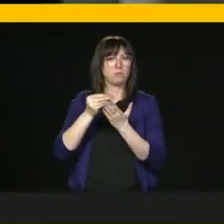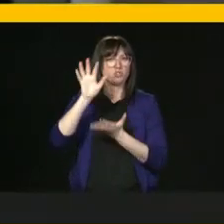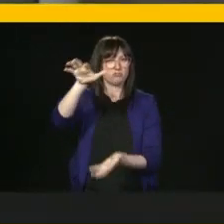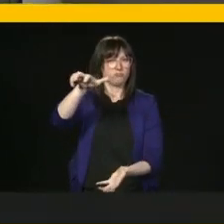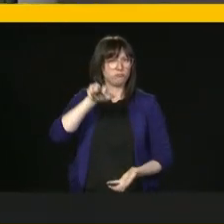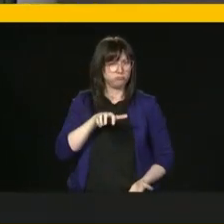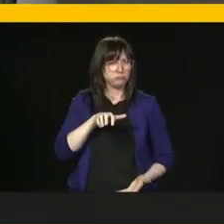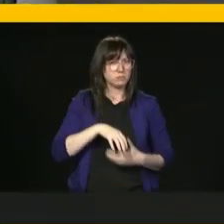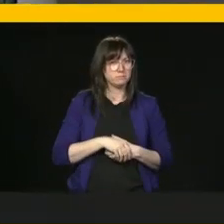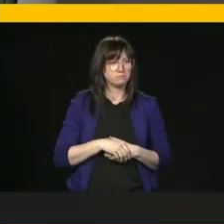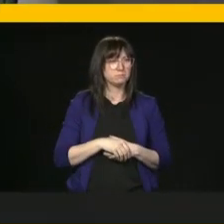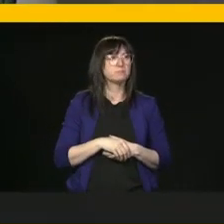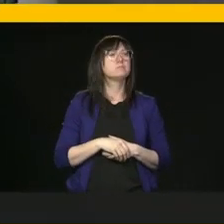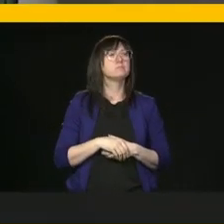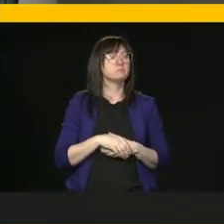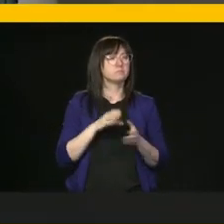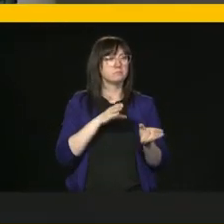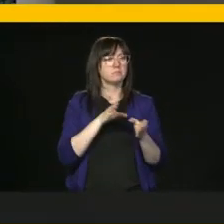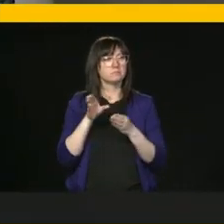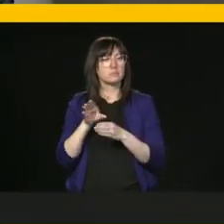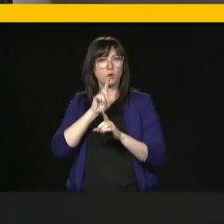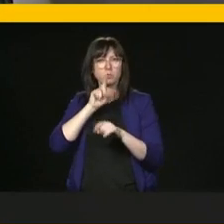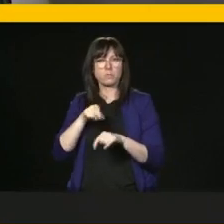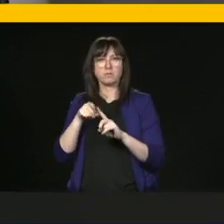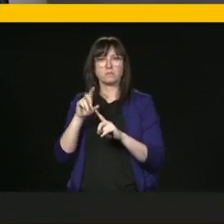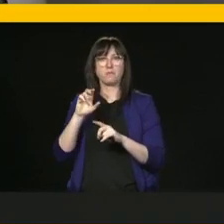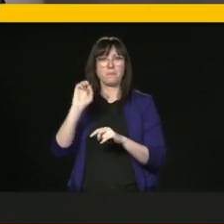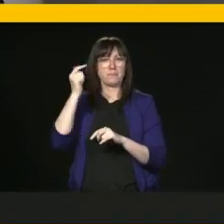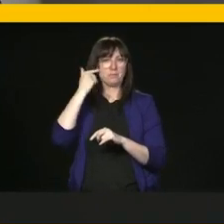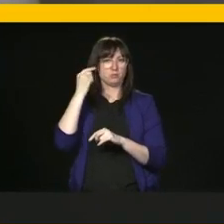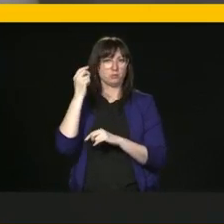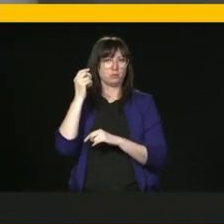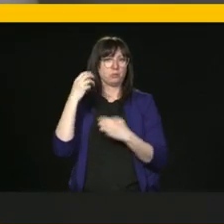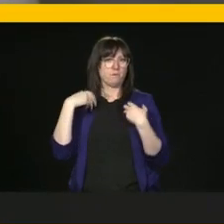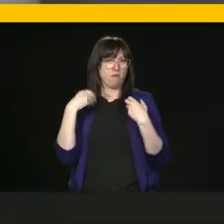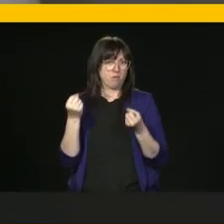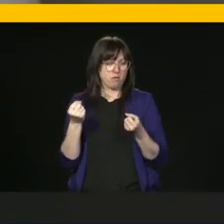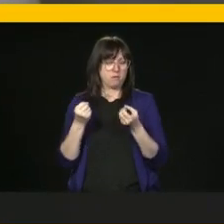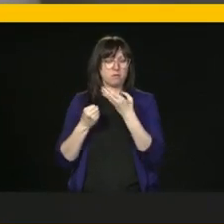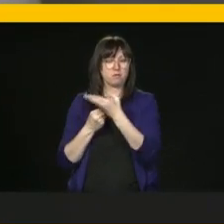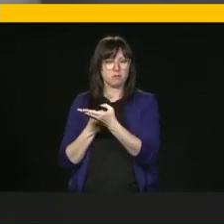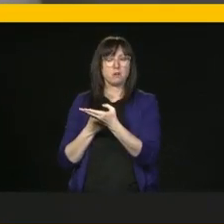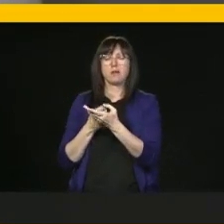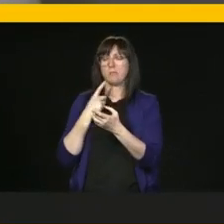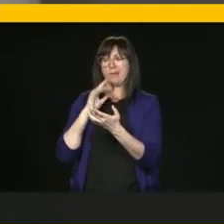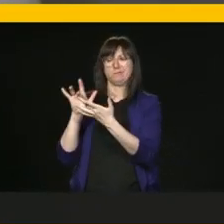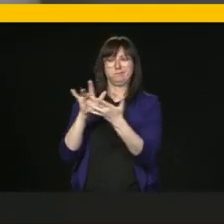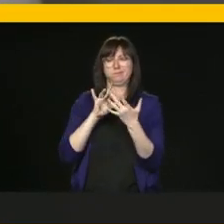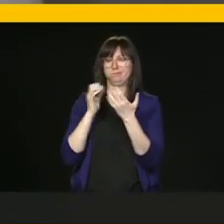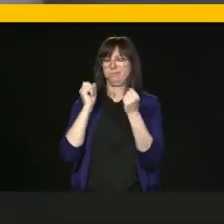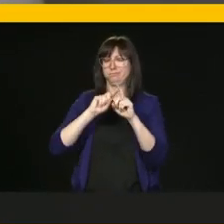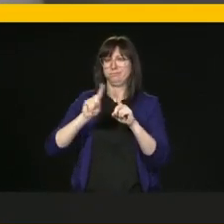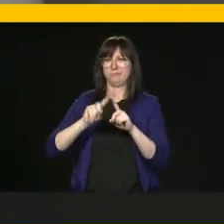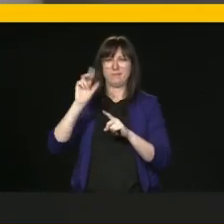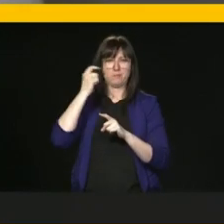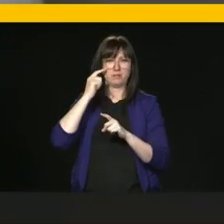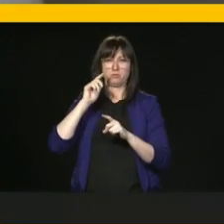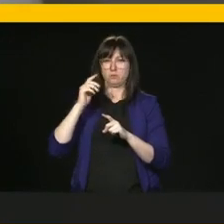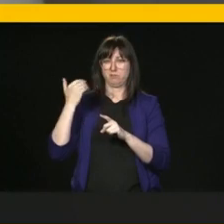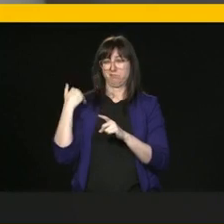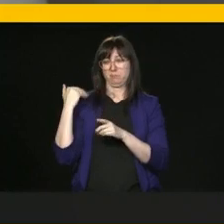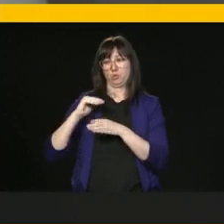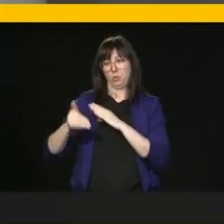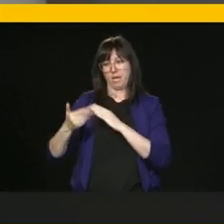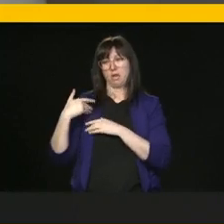of supplies, I've had many conversations with various ministers from across the country over the weekend, as you can imagine, about this very topic.